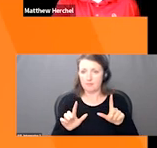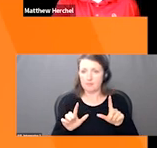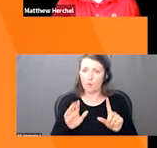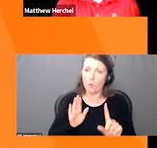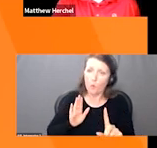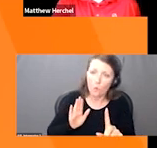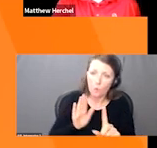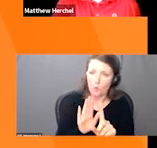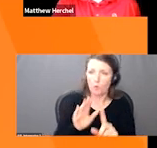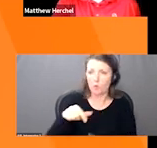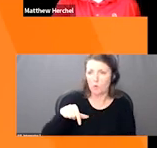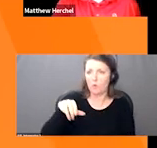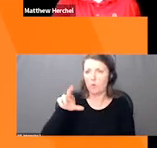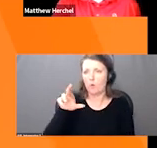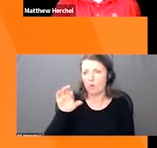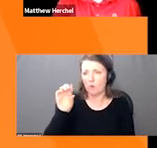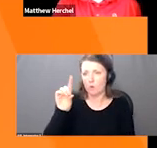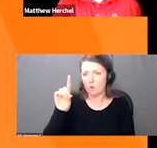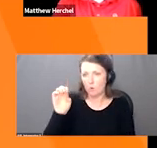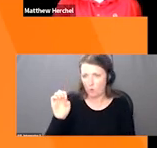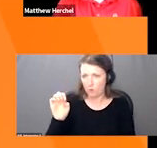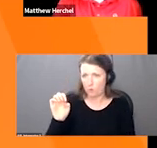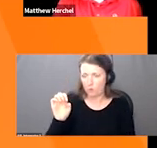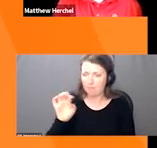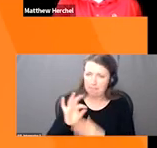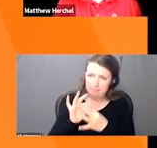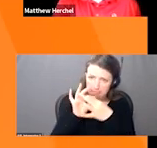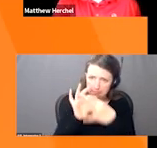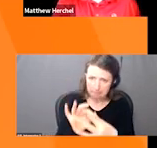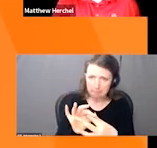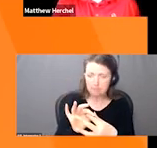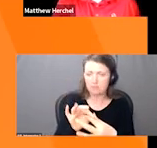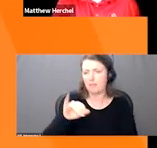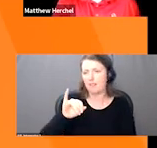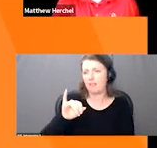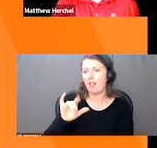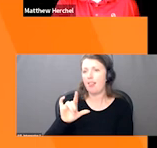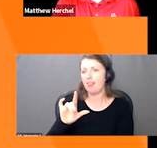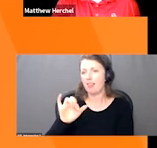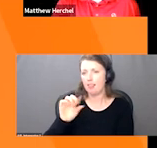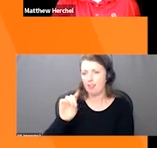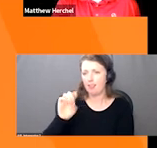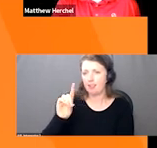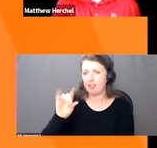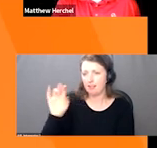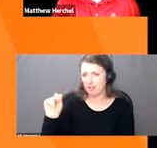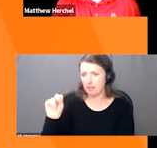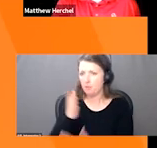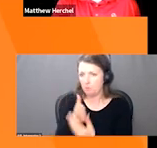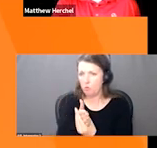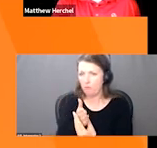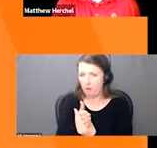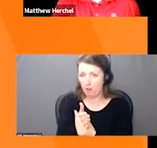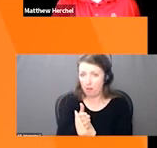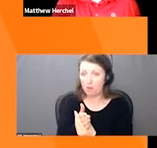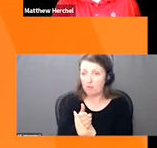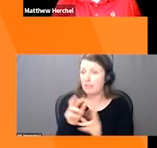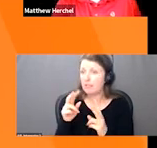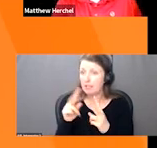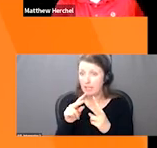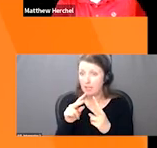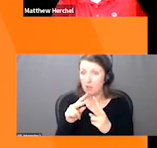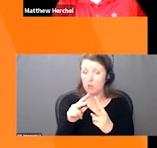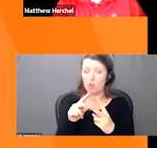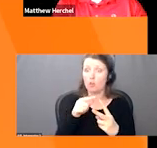LinkedIn profile, and you can either choose to share your code or scan someone else's. And right from that, you